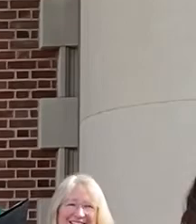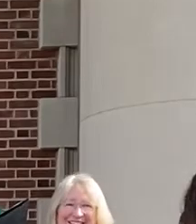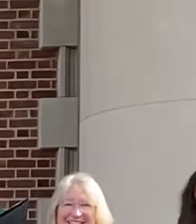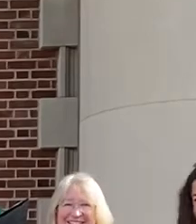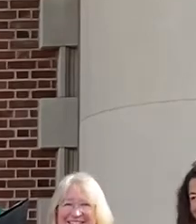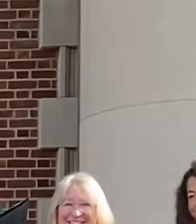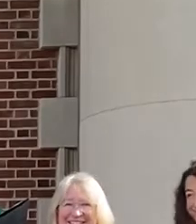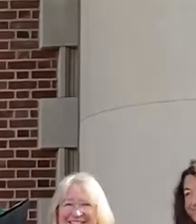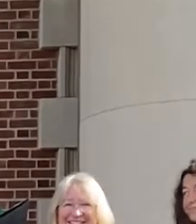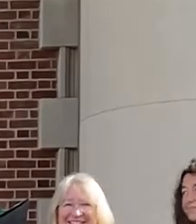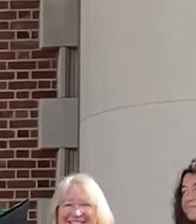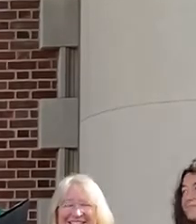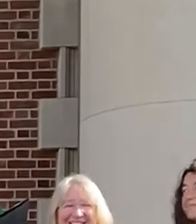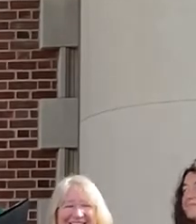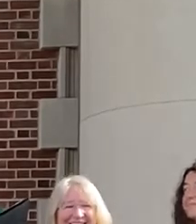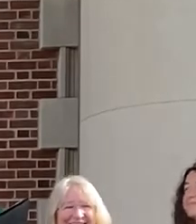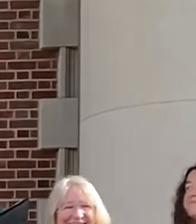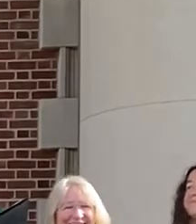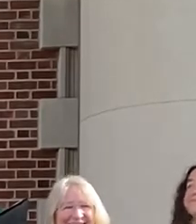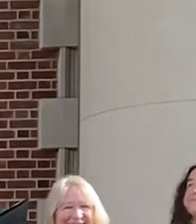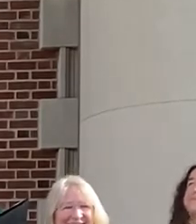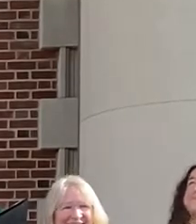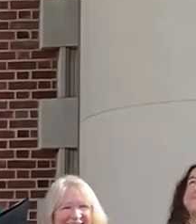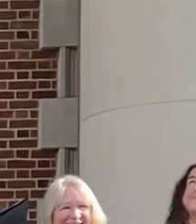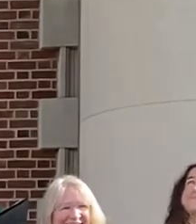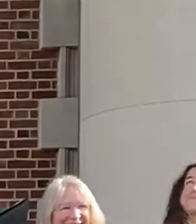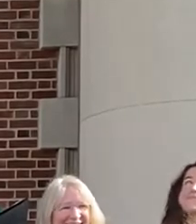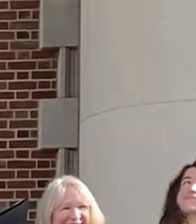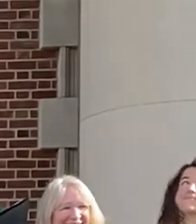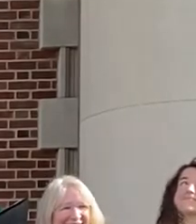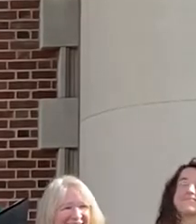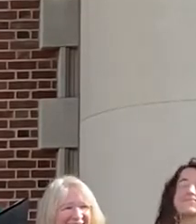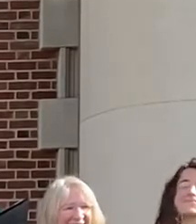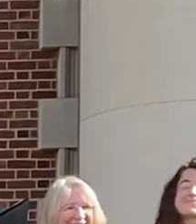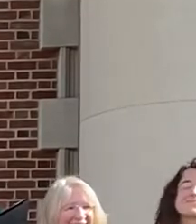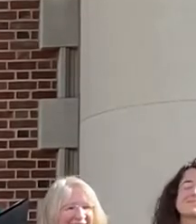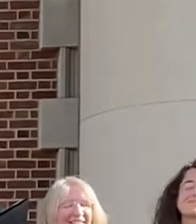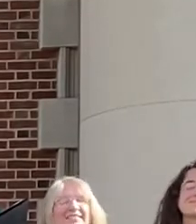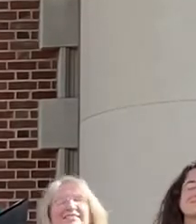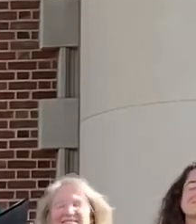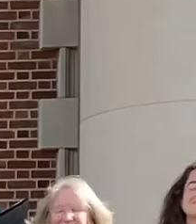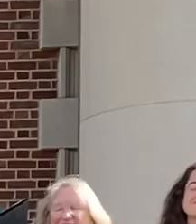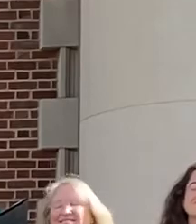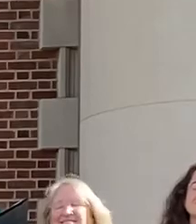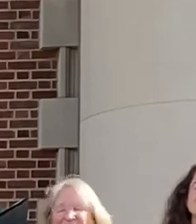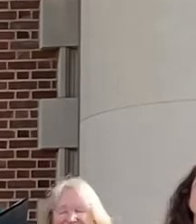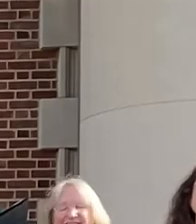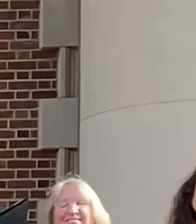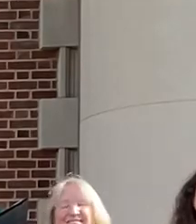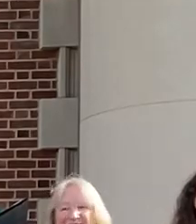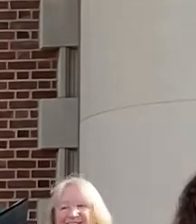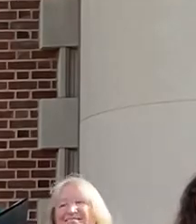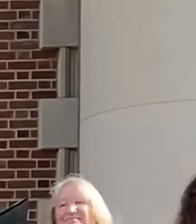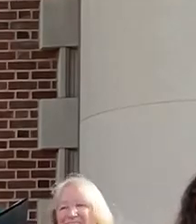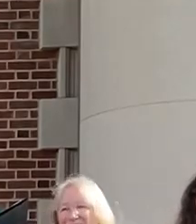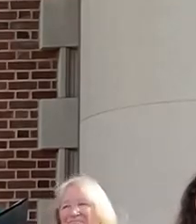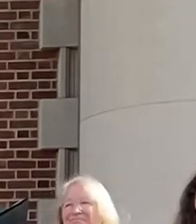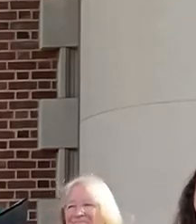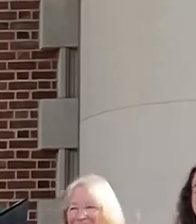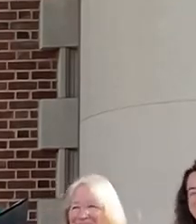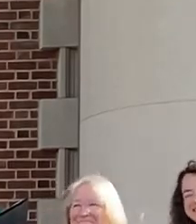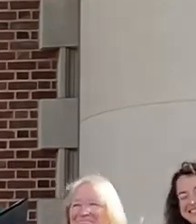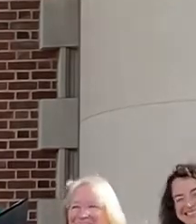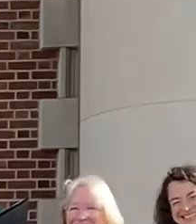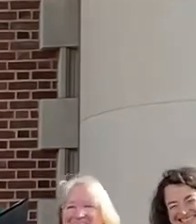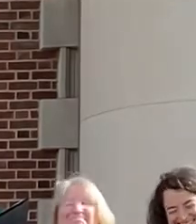and every day, you've got to pray on, pray on. Yeah, that's right.